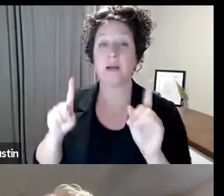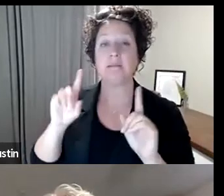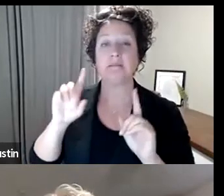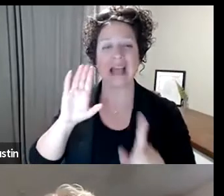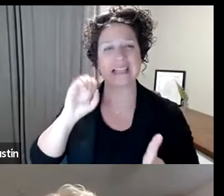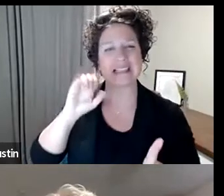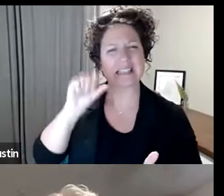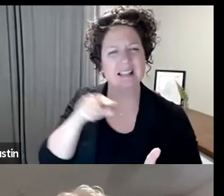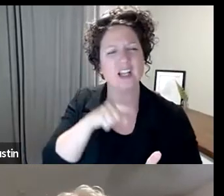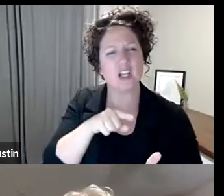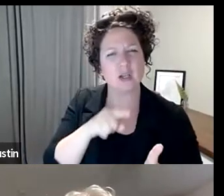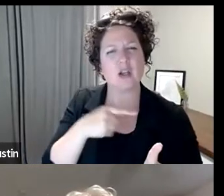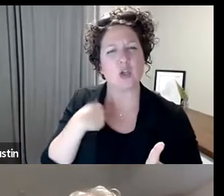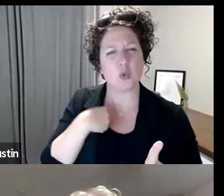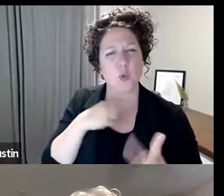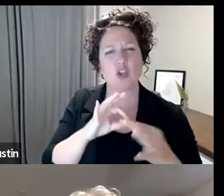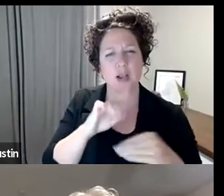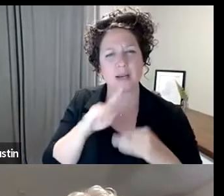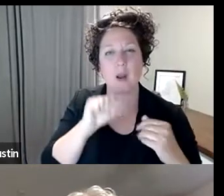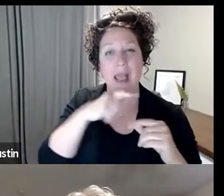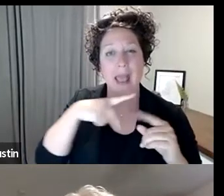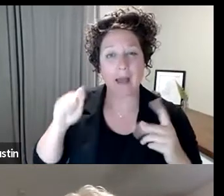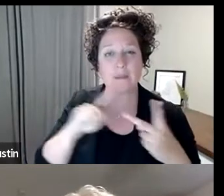we talked about, you mentioned some apps and you mentioned